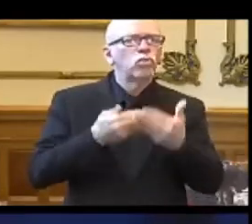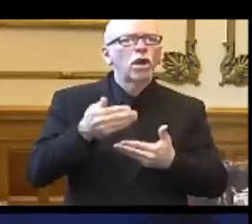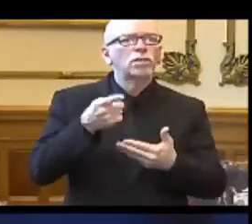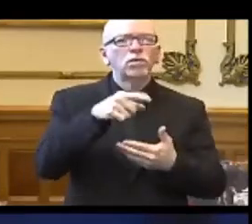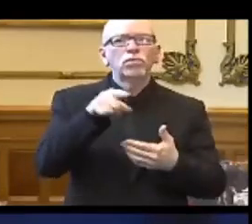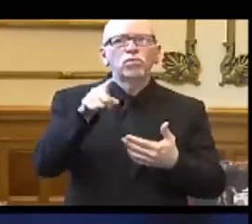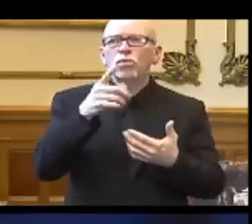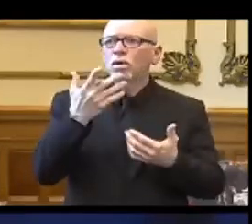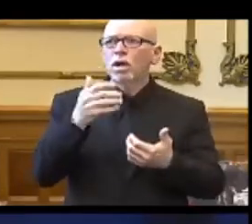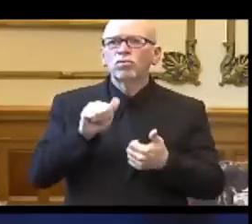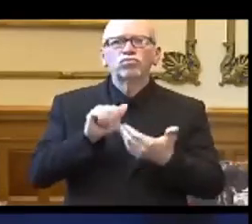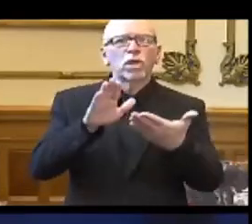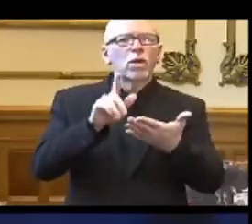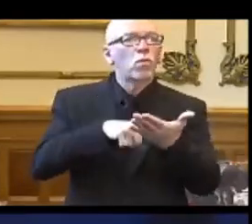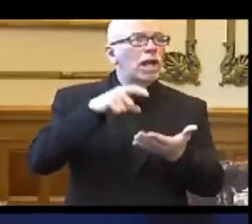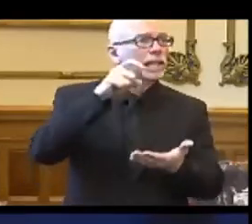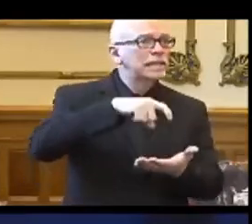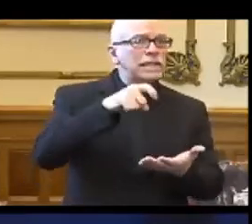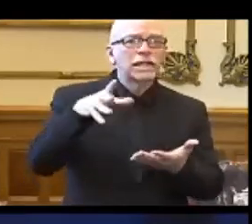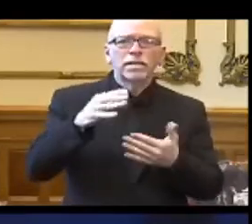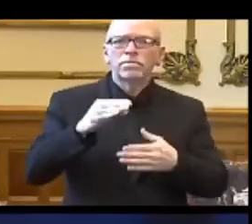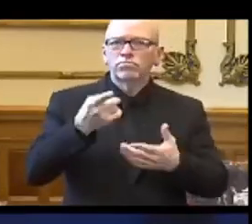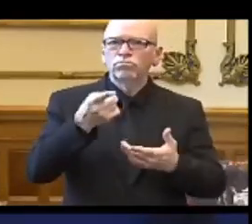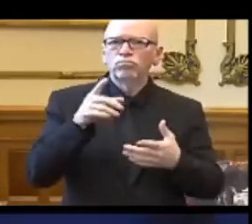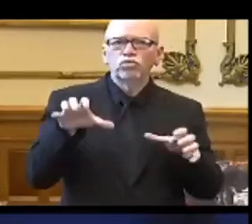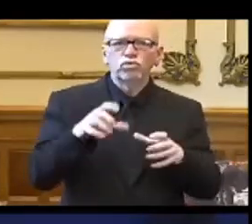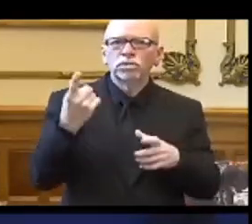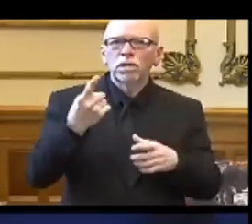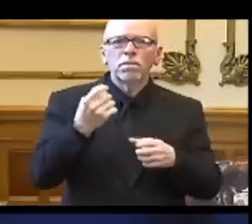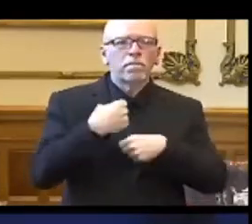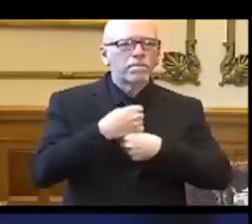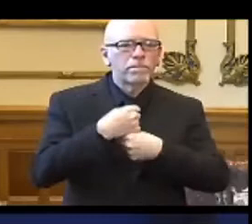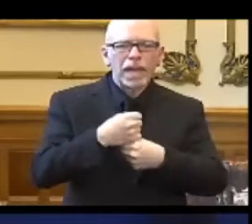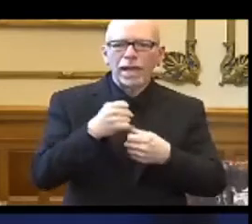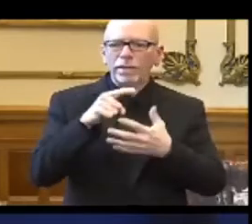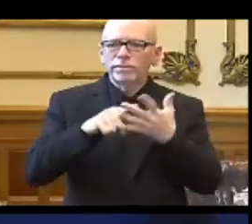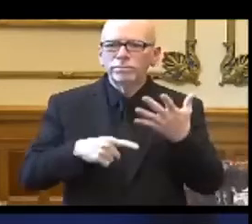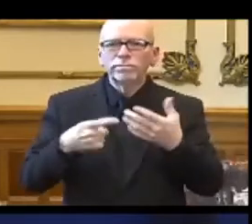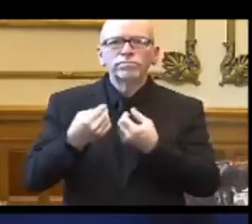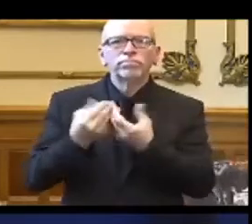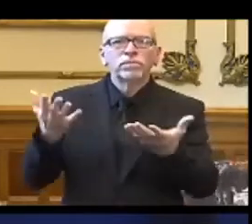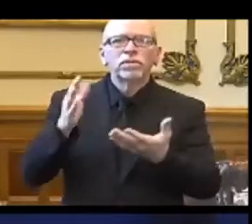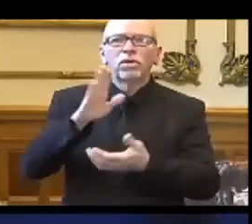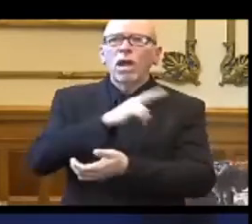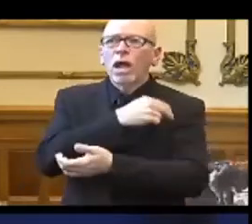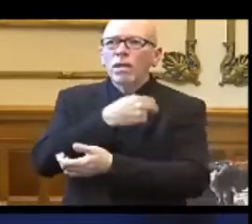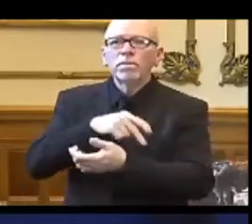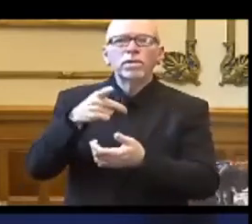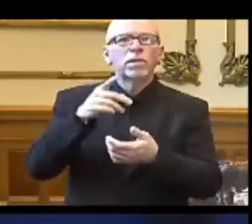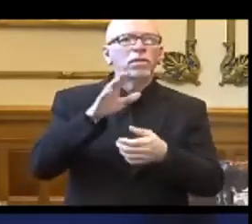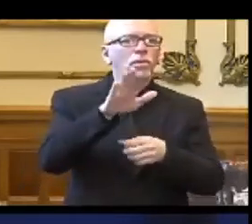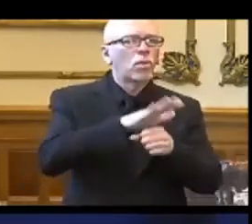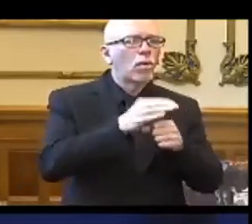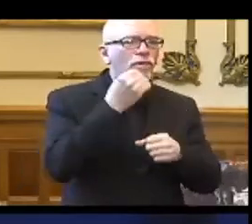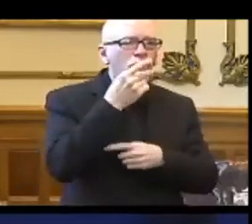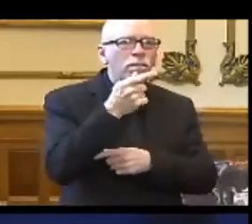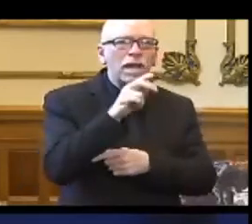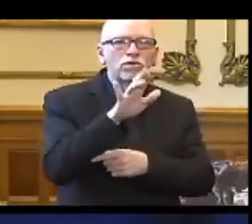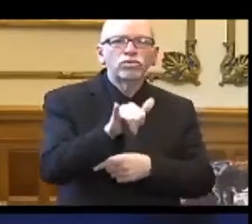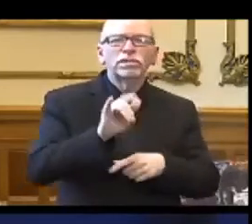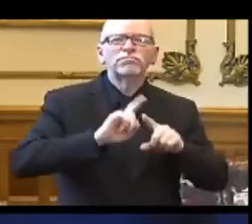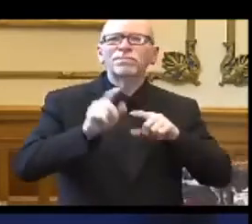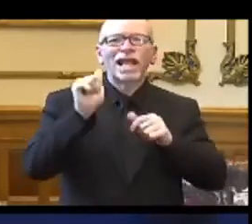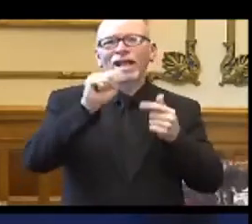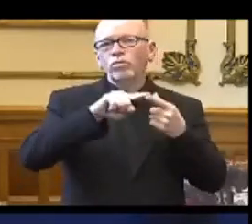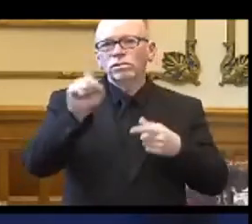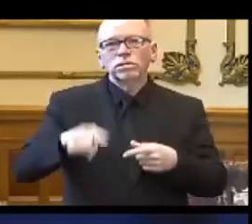need. You've met the demand and supplied to your local hospitals or local food pantries or local, just A to